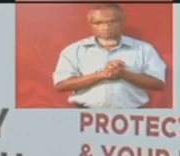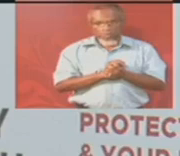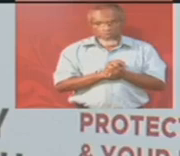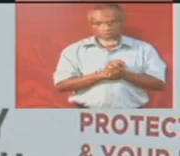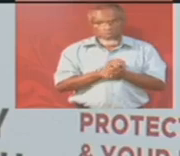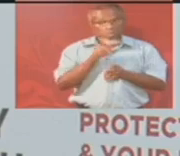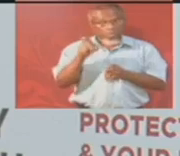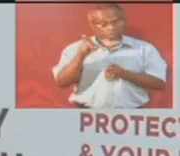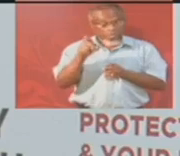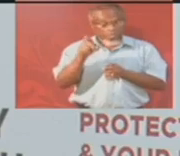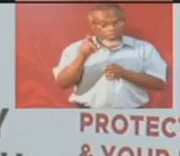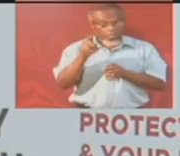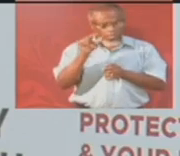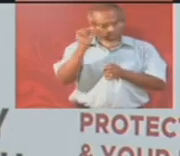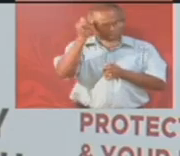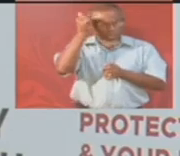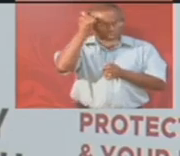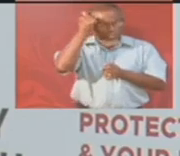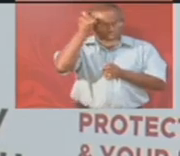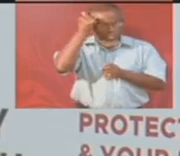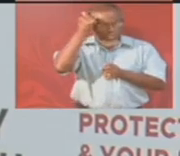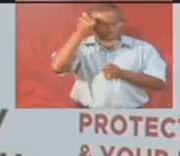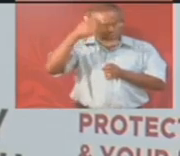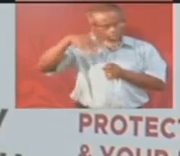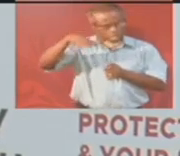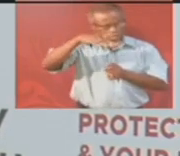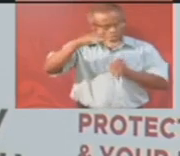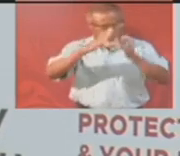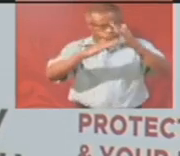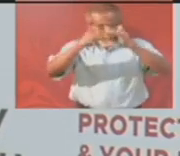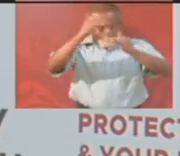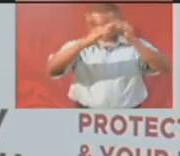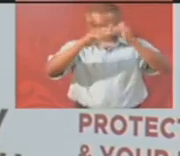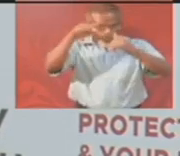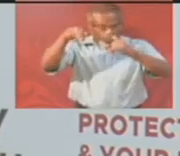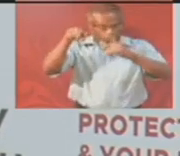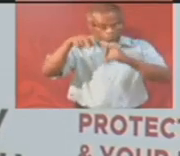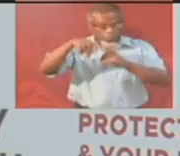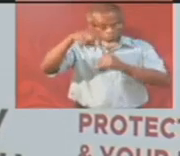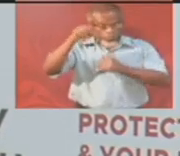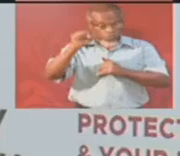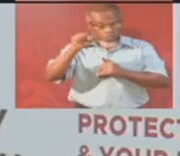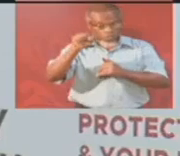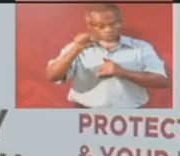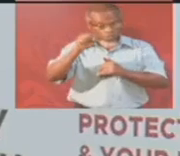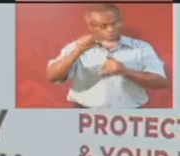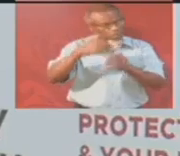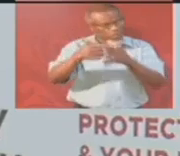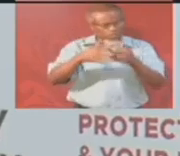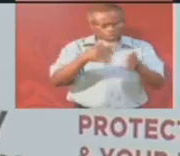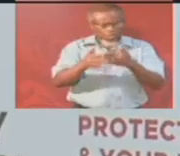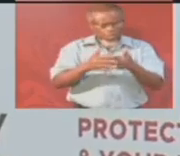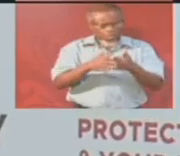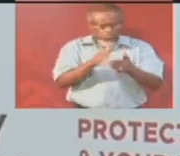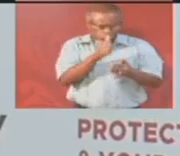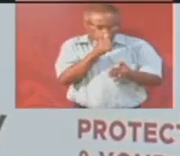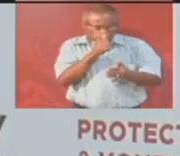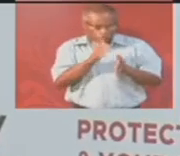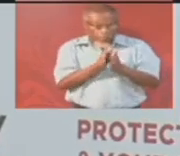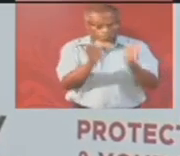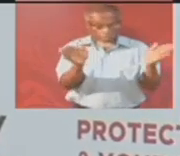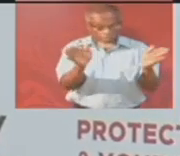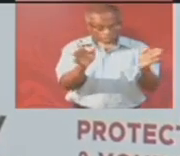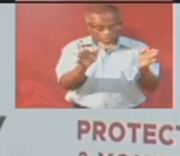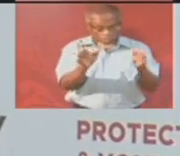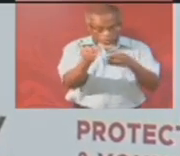we do with any person that is infected or positive in any building, whether it be private or public, is that the CMOH will be in